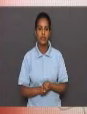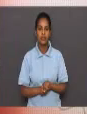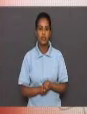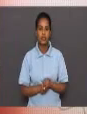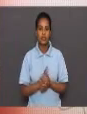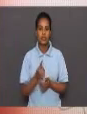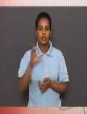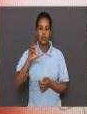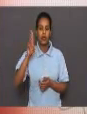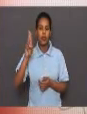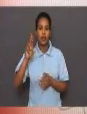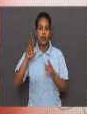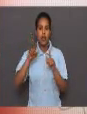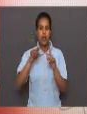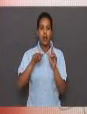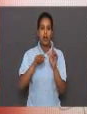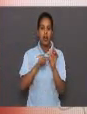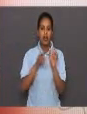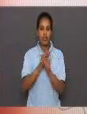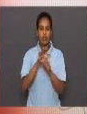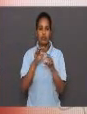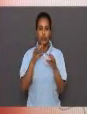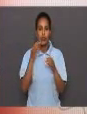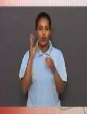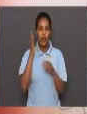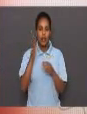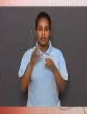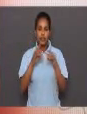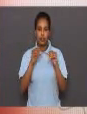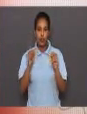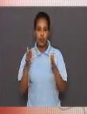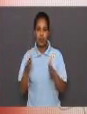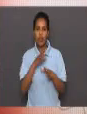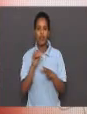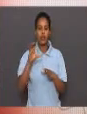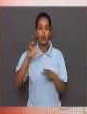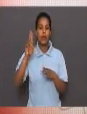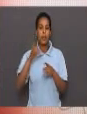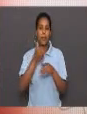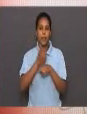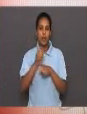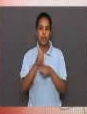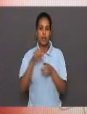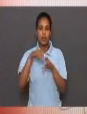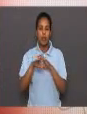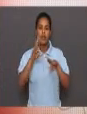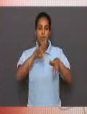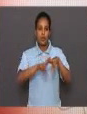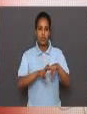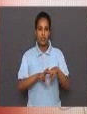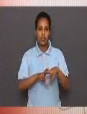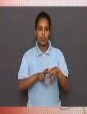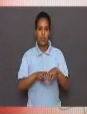The copper anode will dissolve, and copper metal will